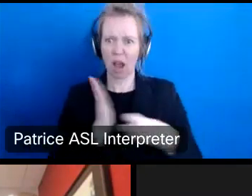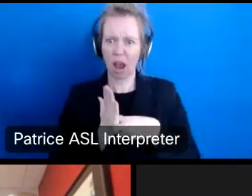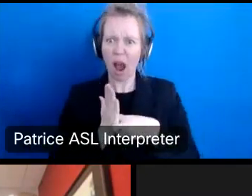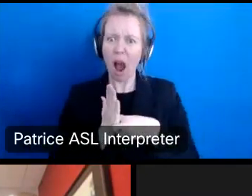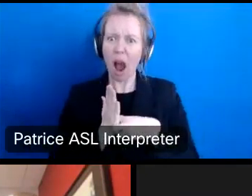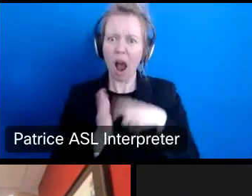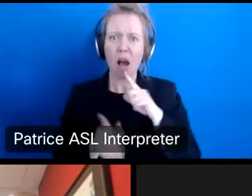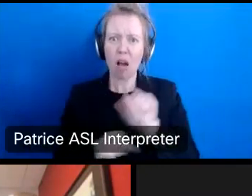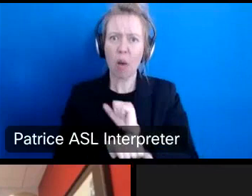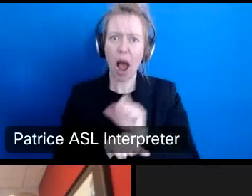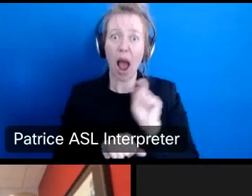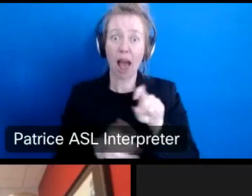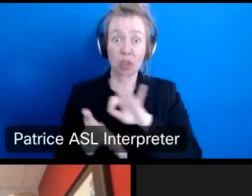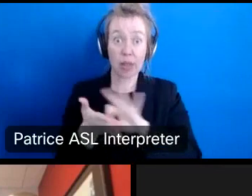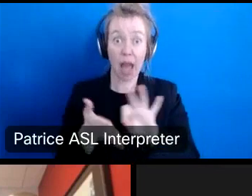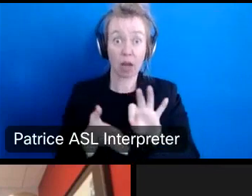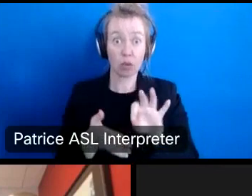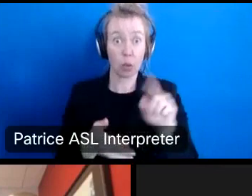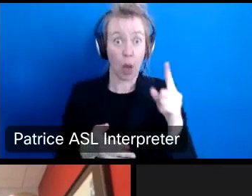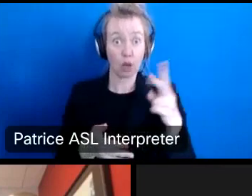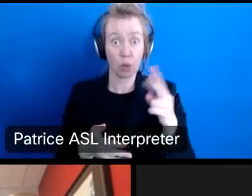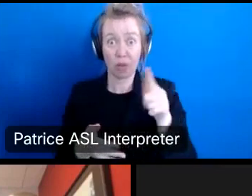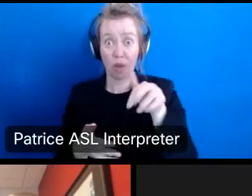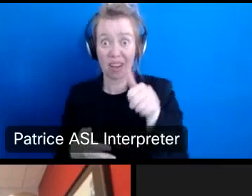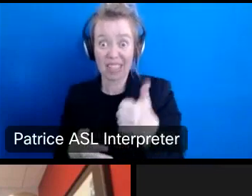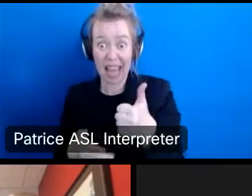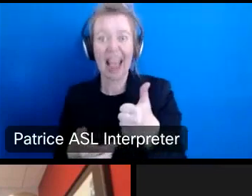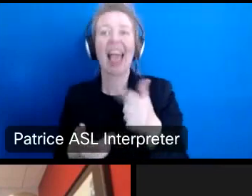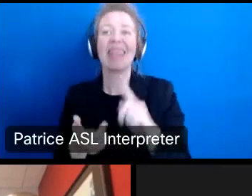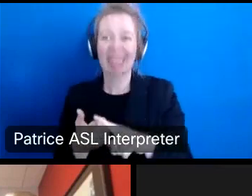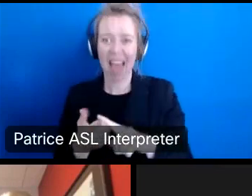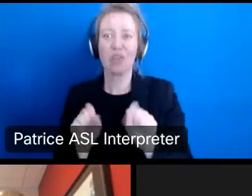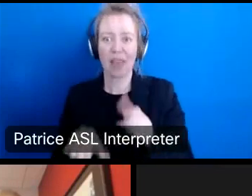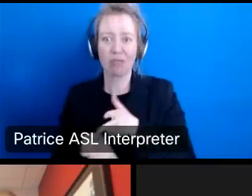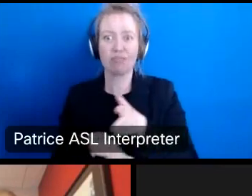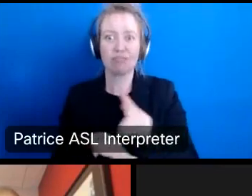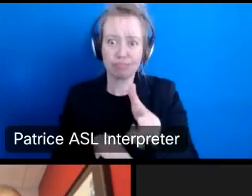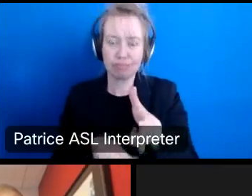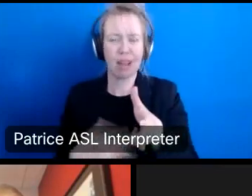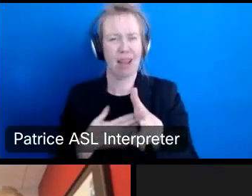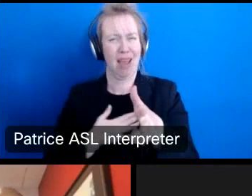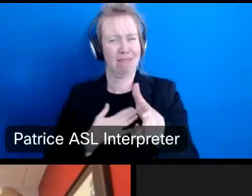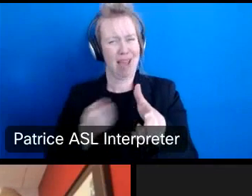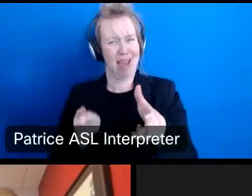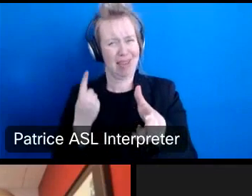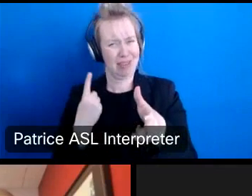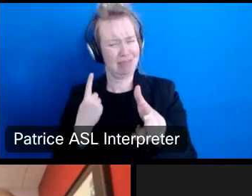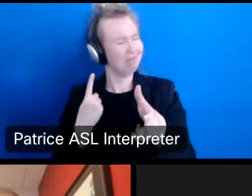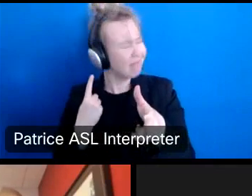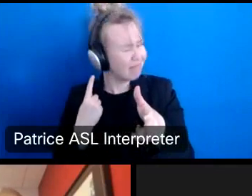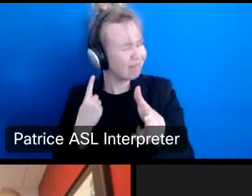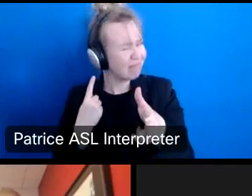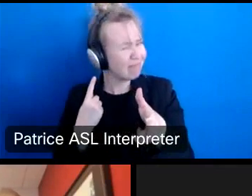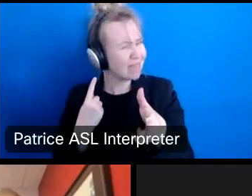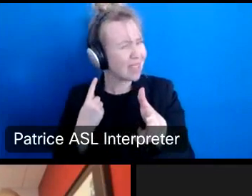count to the number 10 and then go. And from my understanding, that's one of the